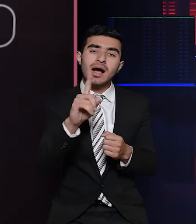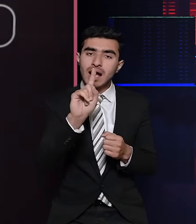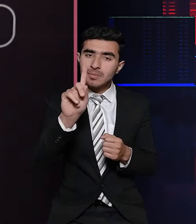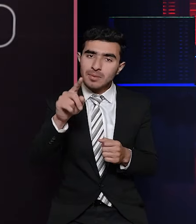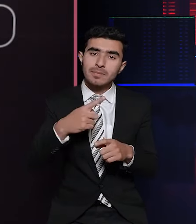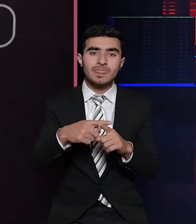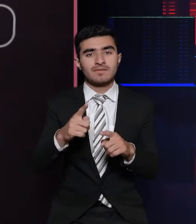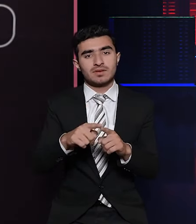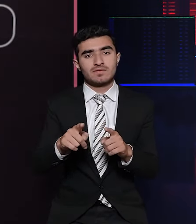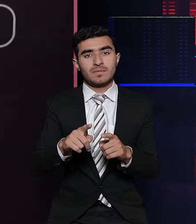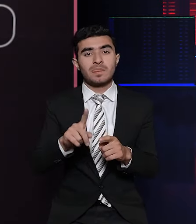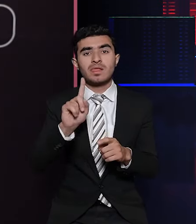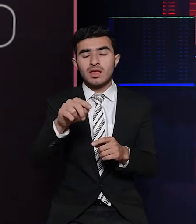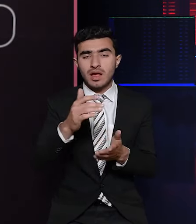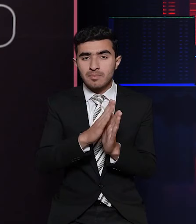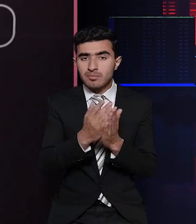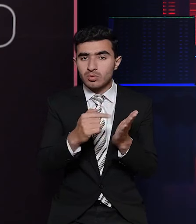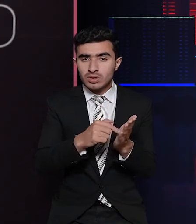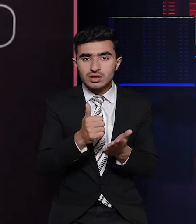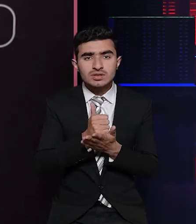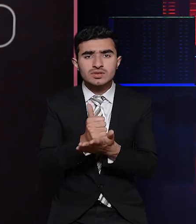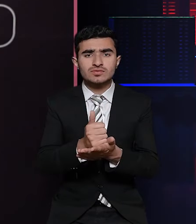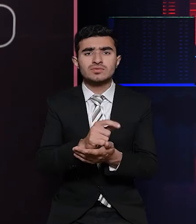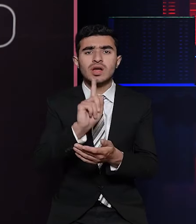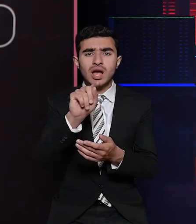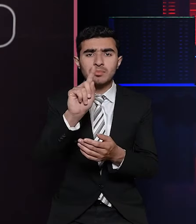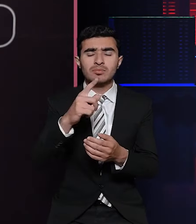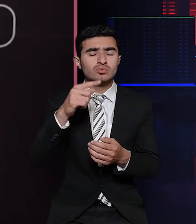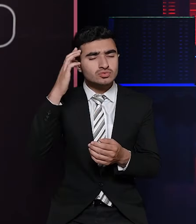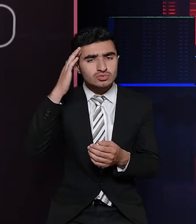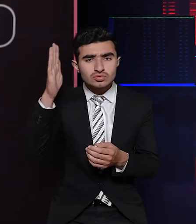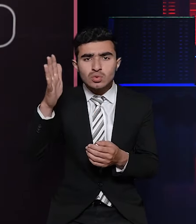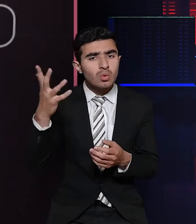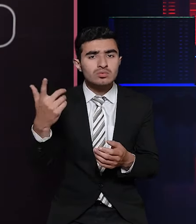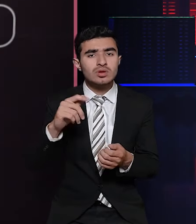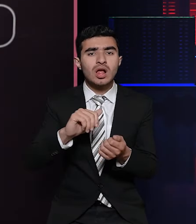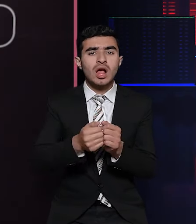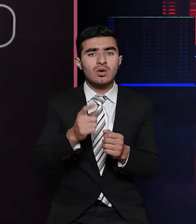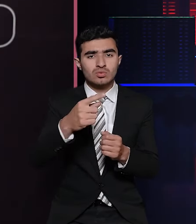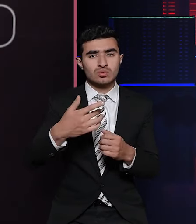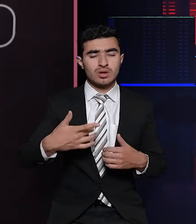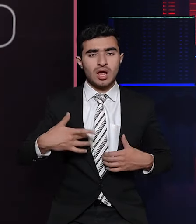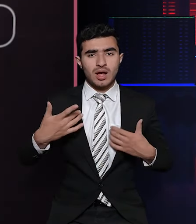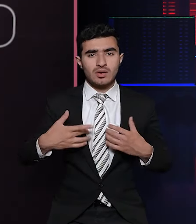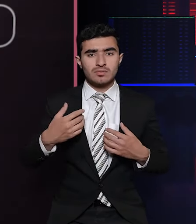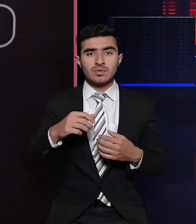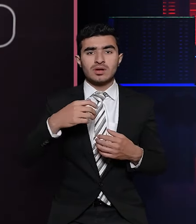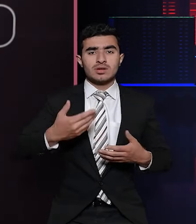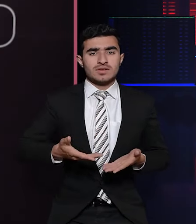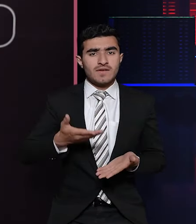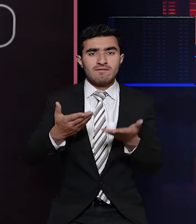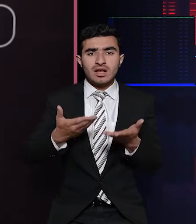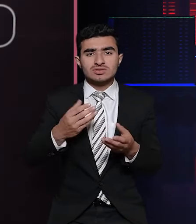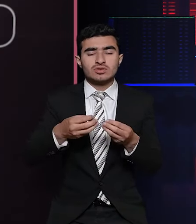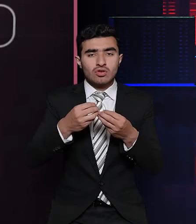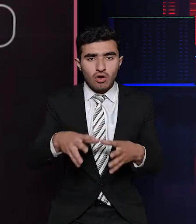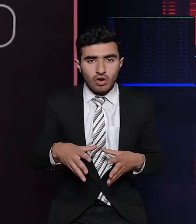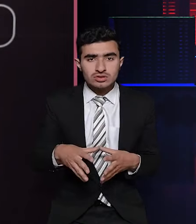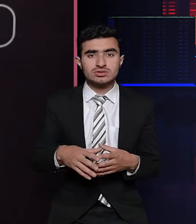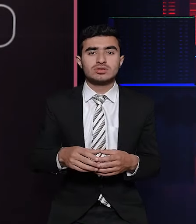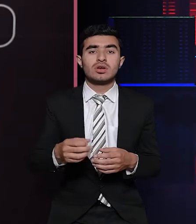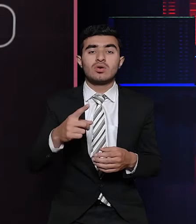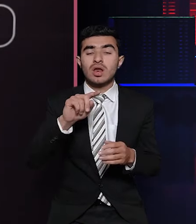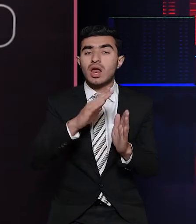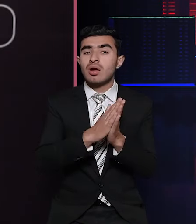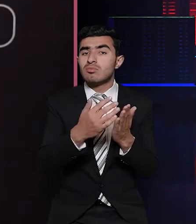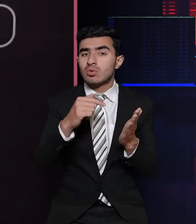guide for you to redefine your goals and discover your best approach to weight loss, nutrition, fitness, and health. This book